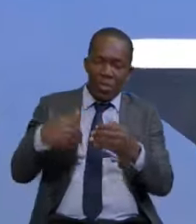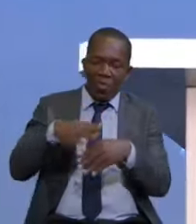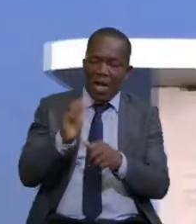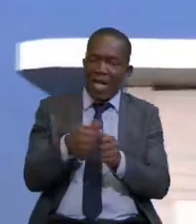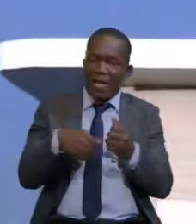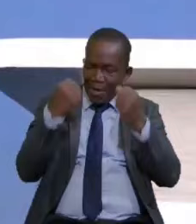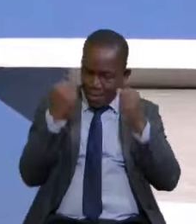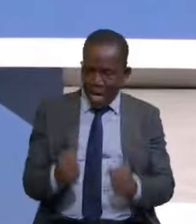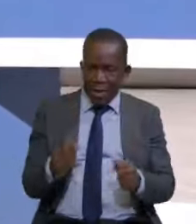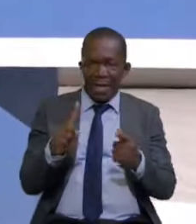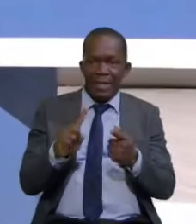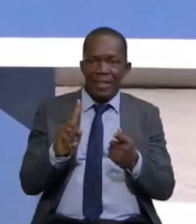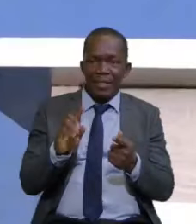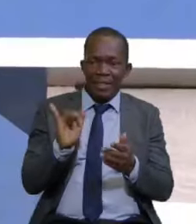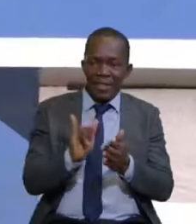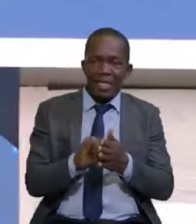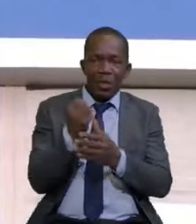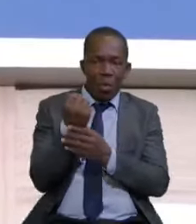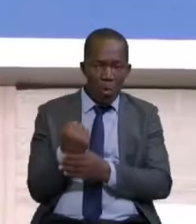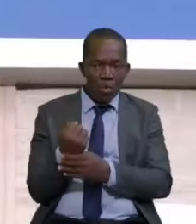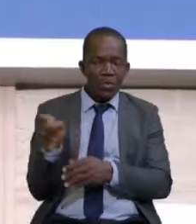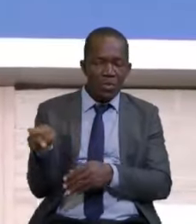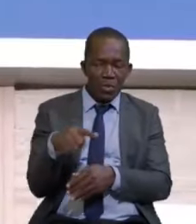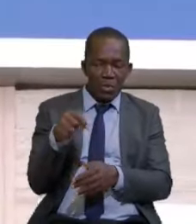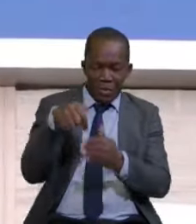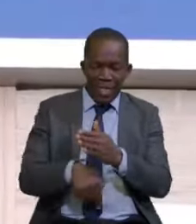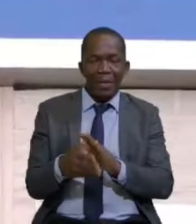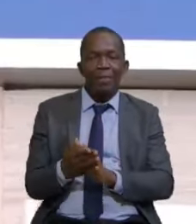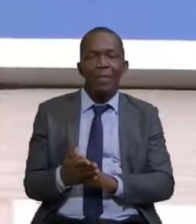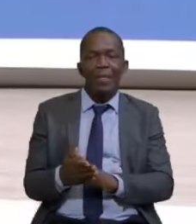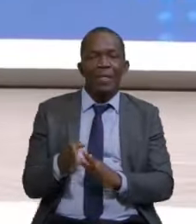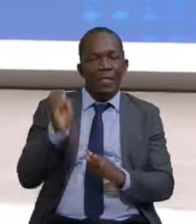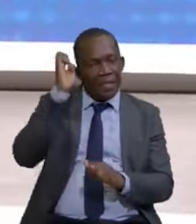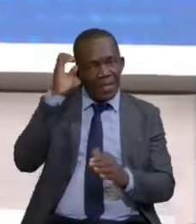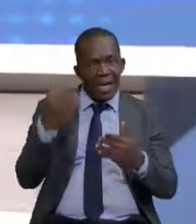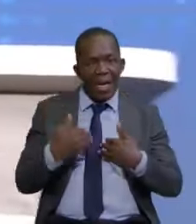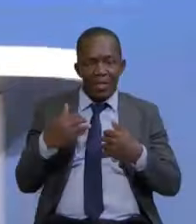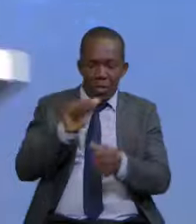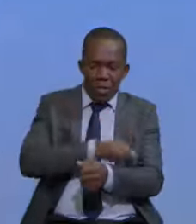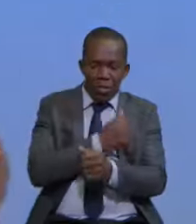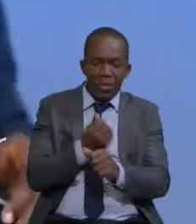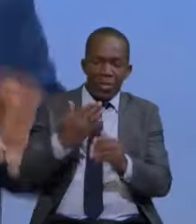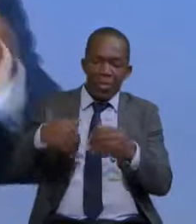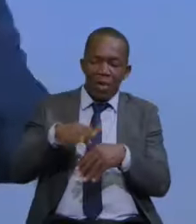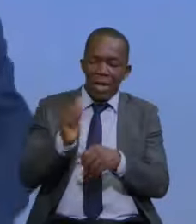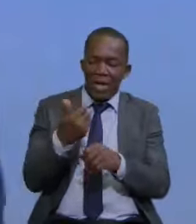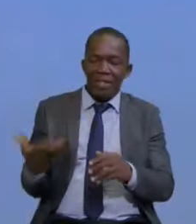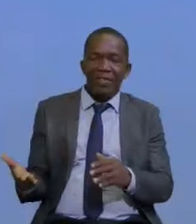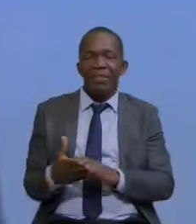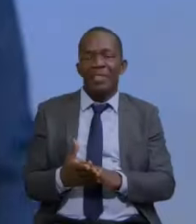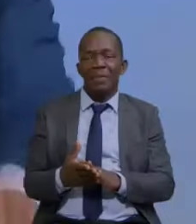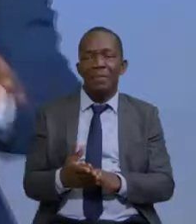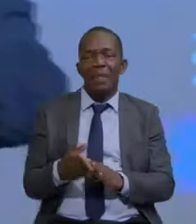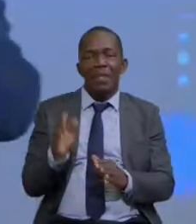power. Authority, the prevailing authority, tells us Luke chapter 4, reading from